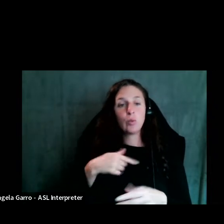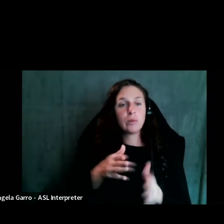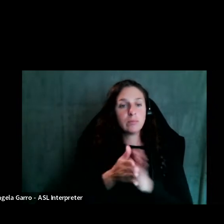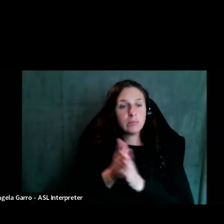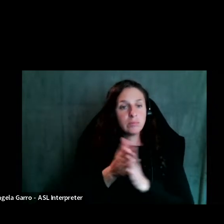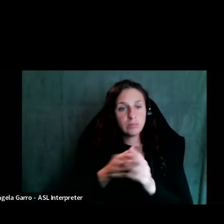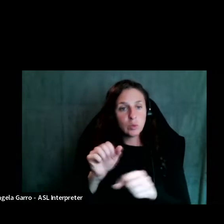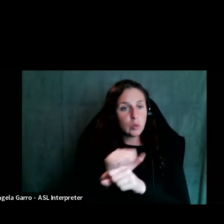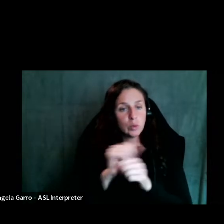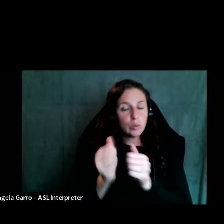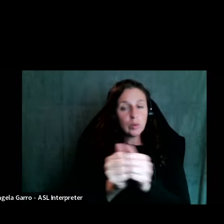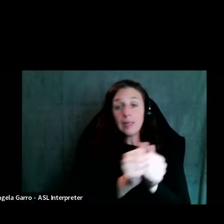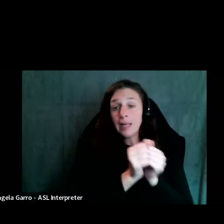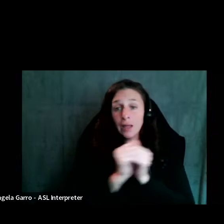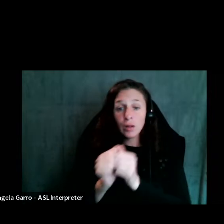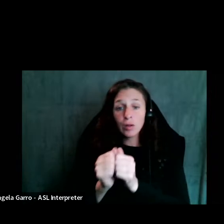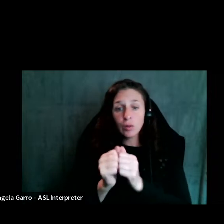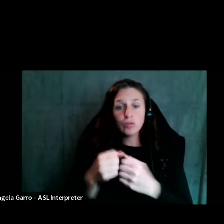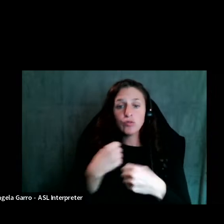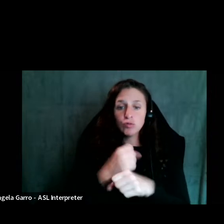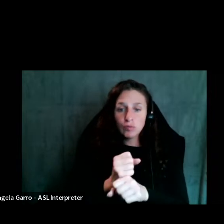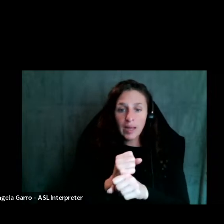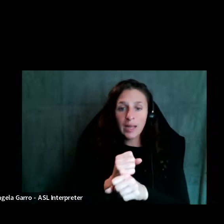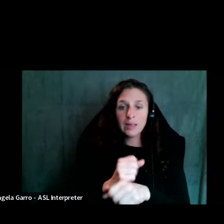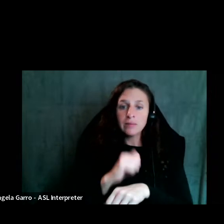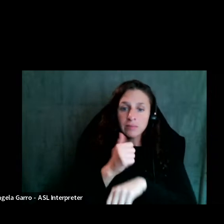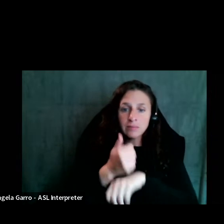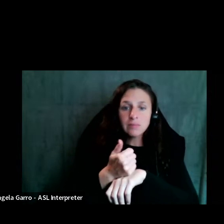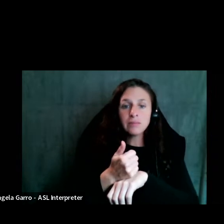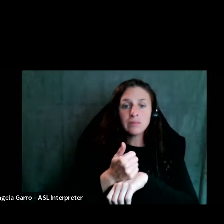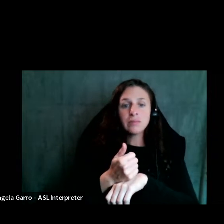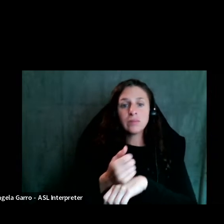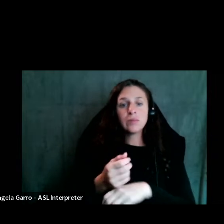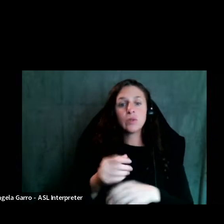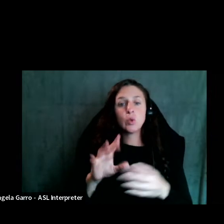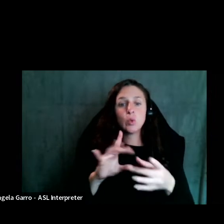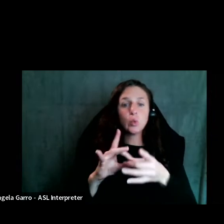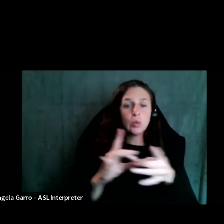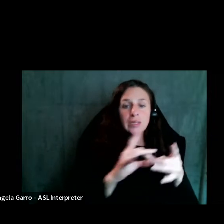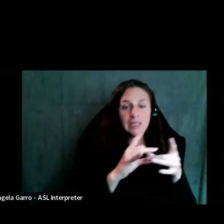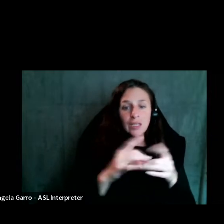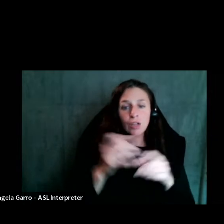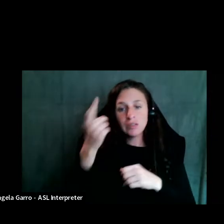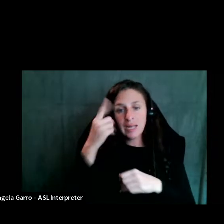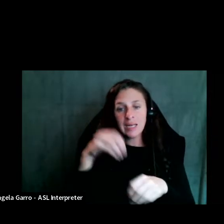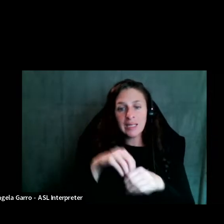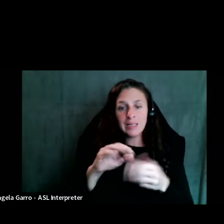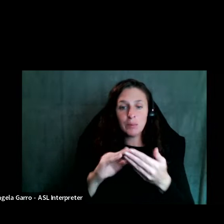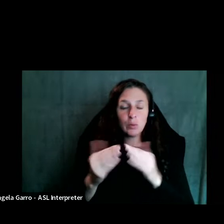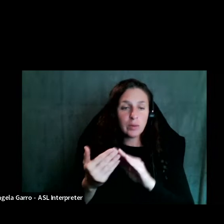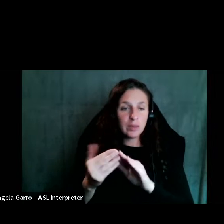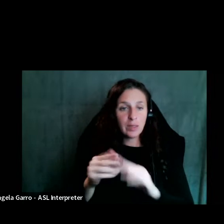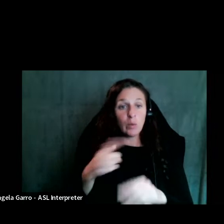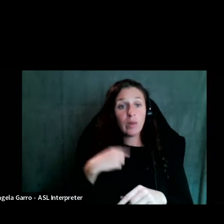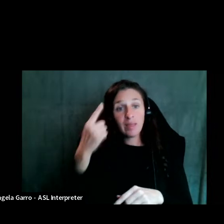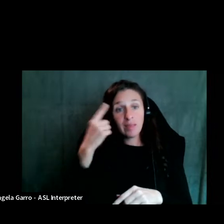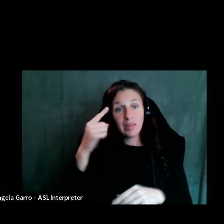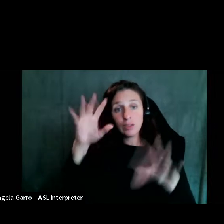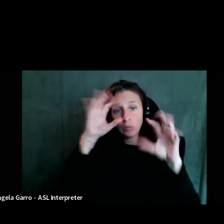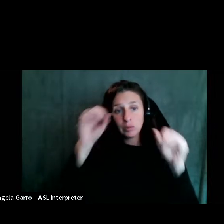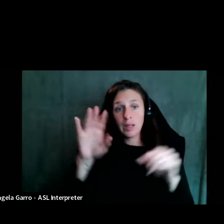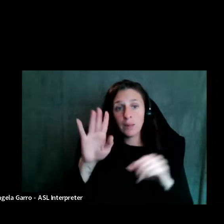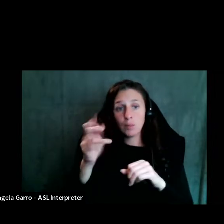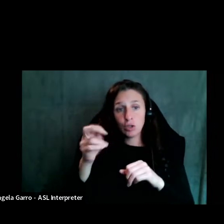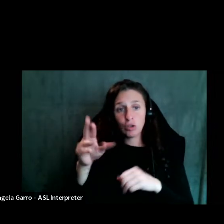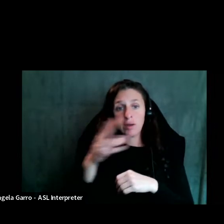together to create and foster a sense of unity and understanding in our community. We thank Superintendent Booker and the